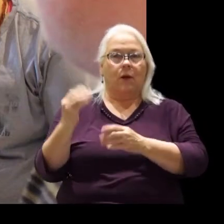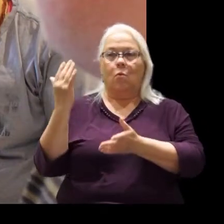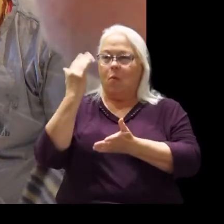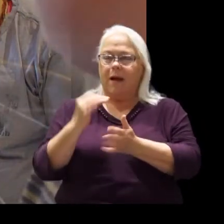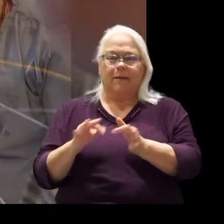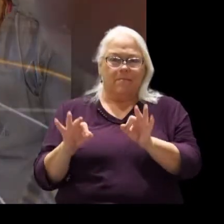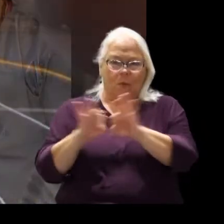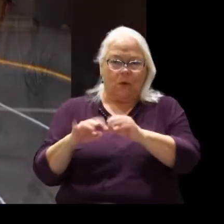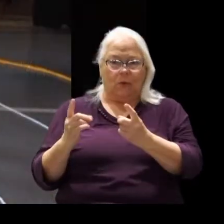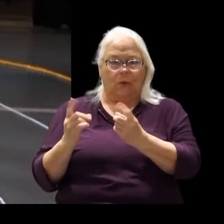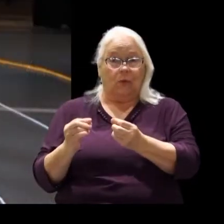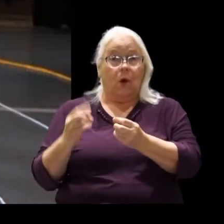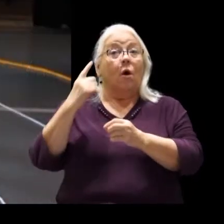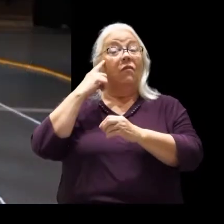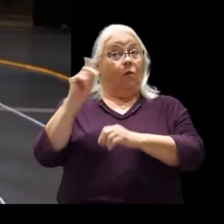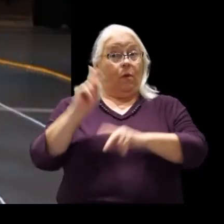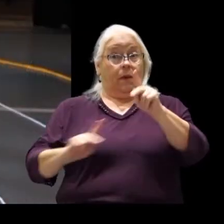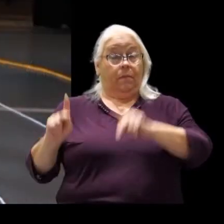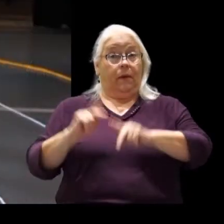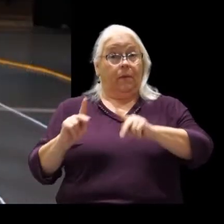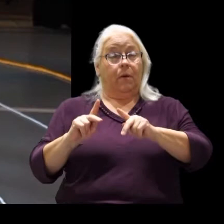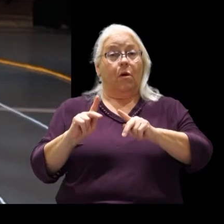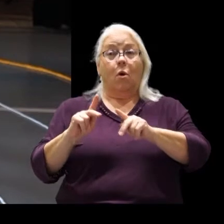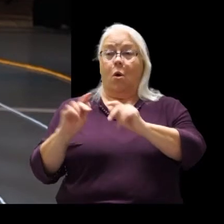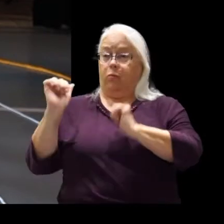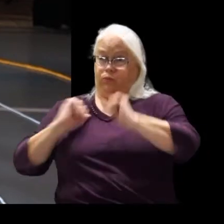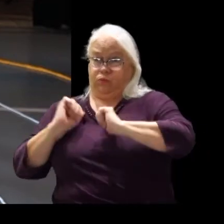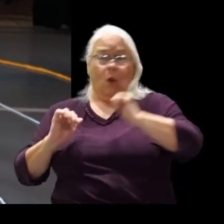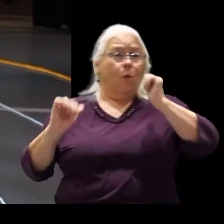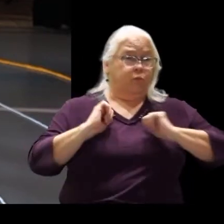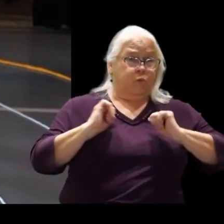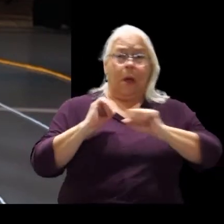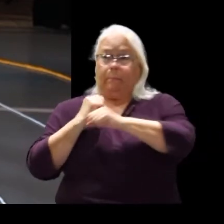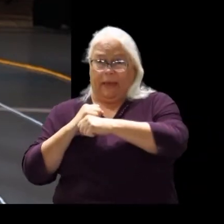both participants and audiences. Because it isn't just about those